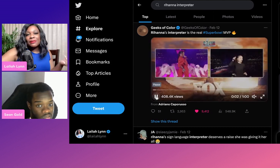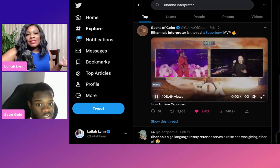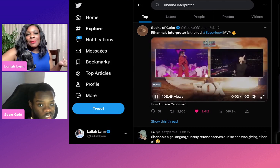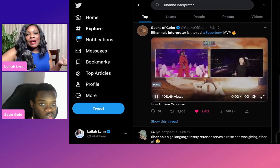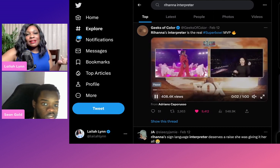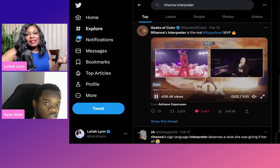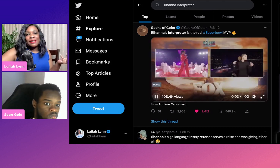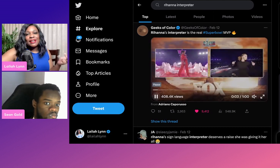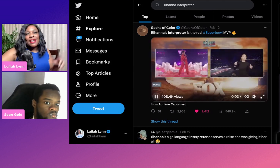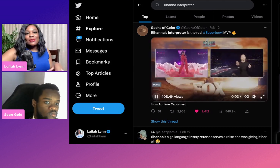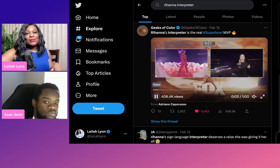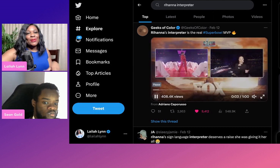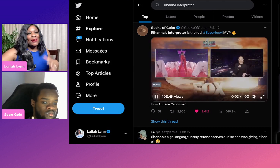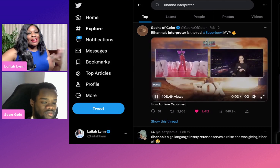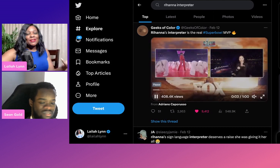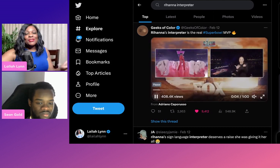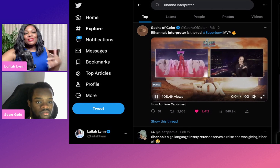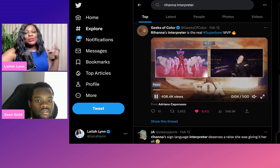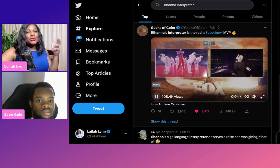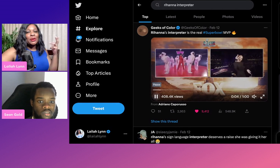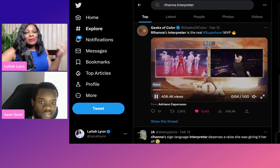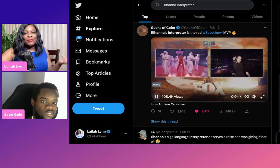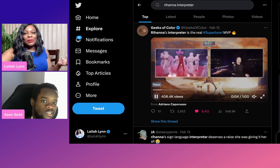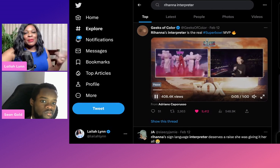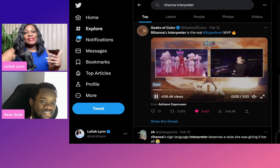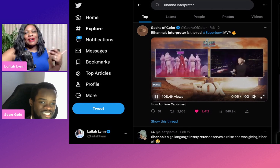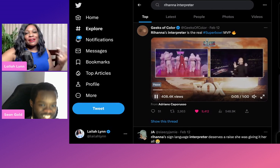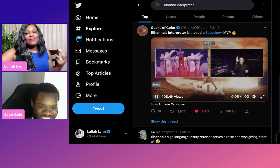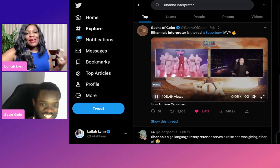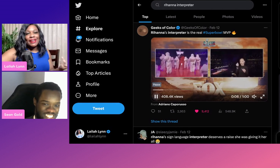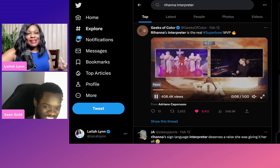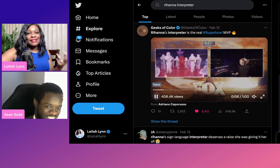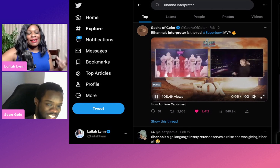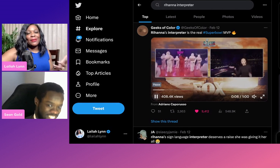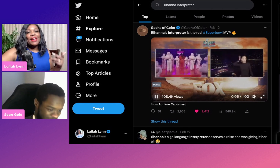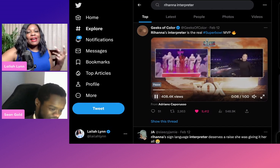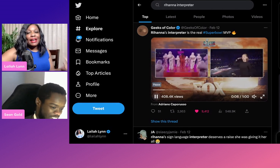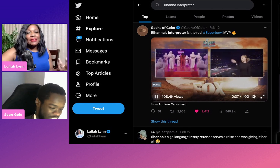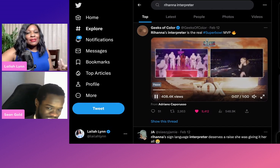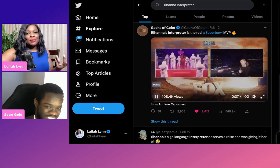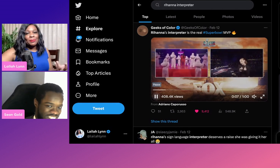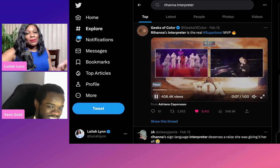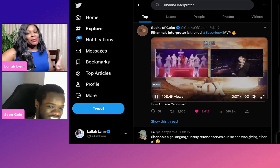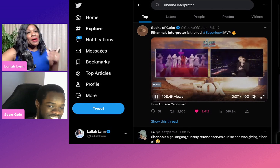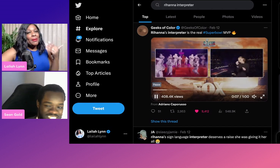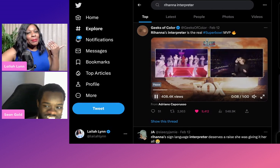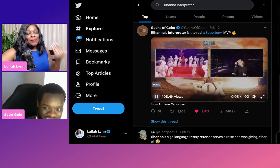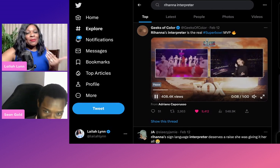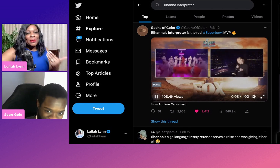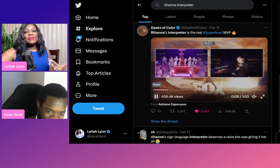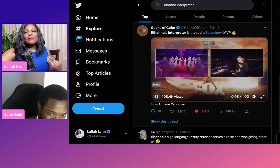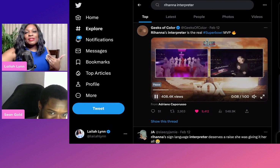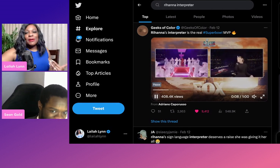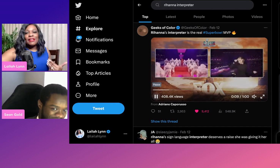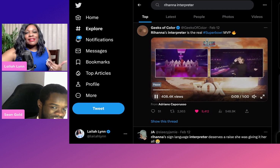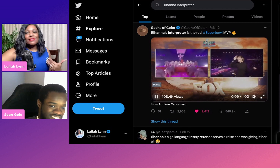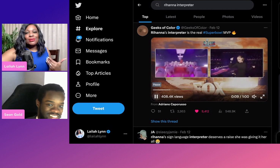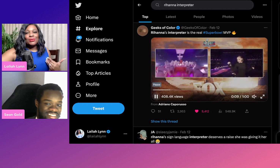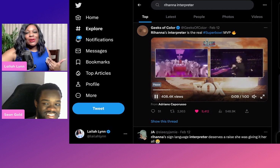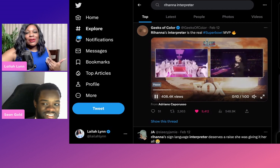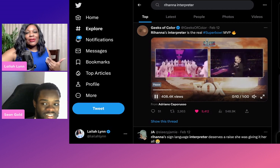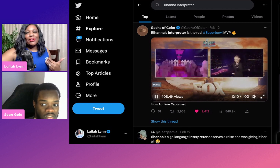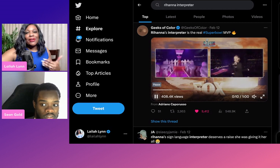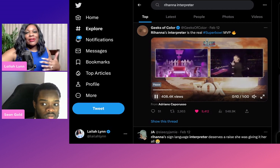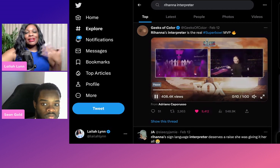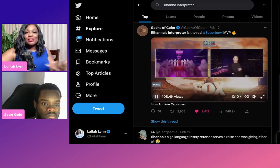people are responding to her energy, to her performance of ASL at the Super Bowl. People are mostly responding